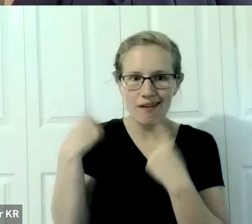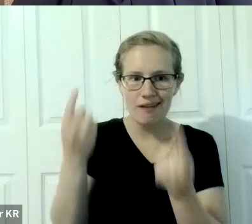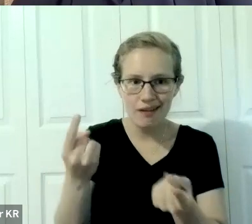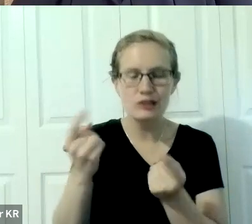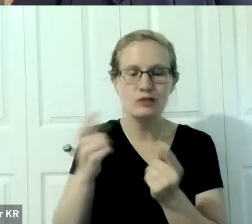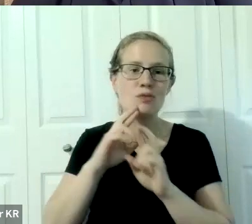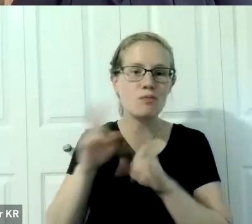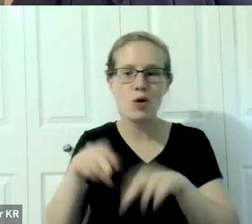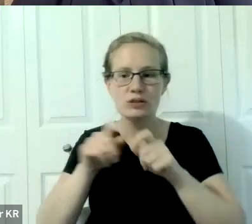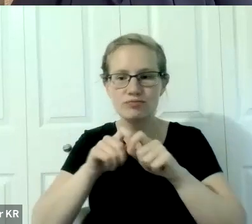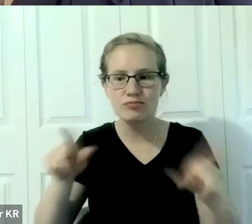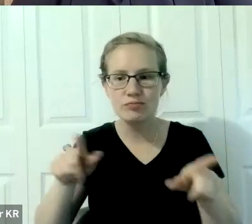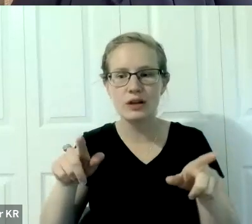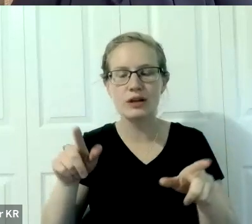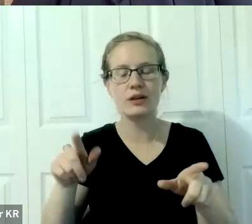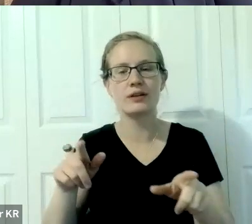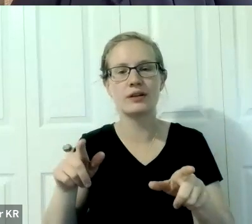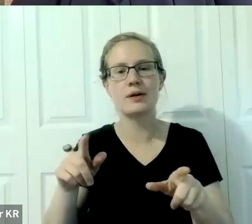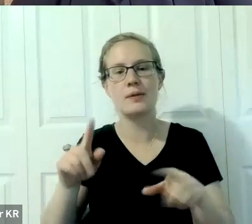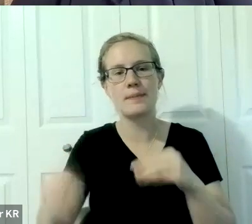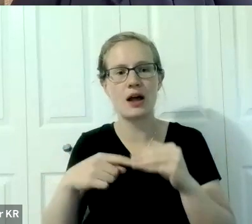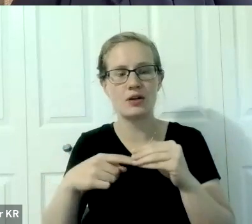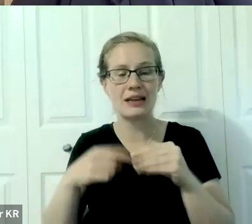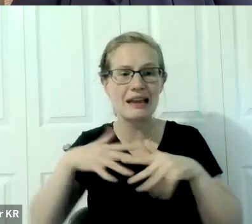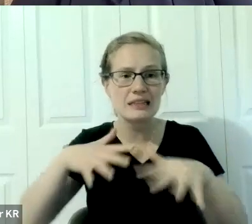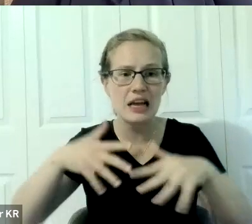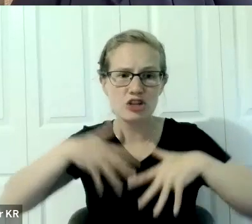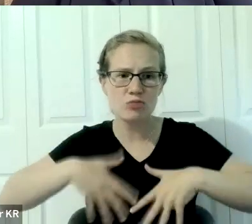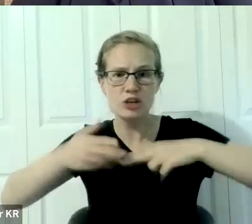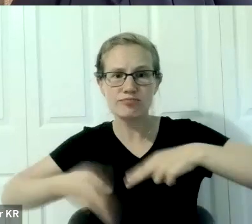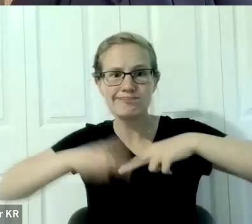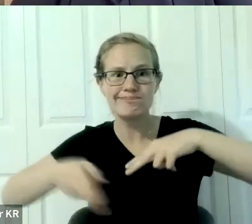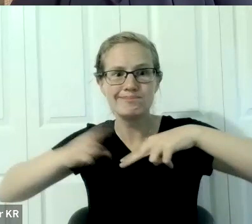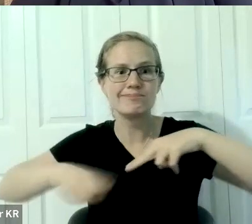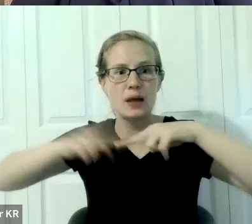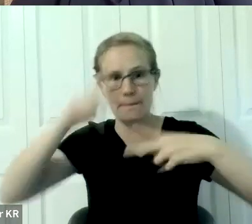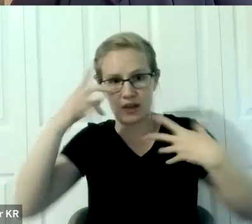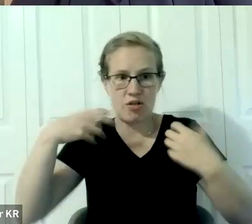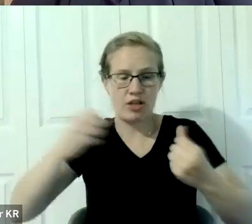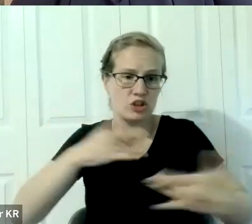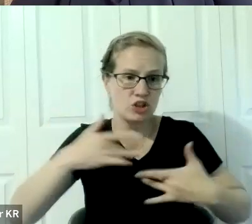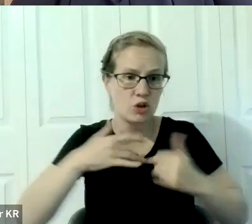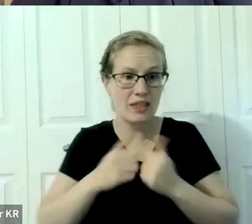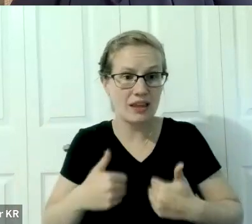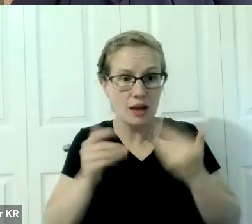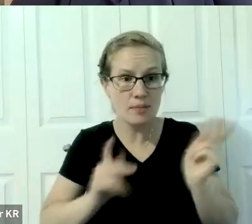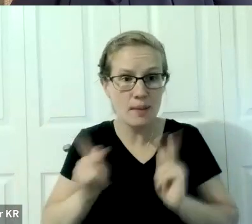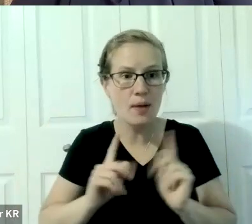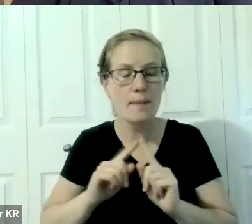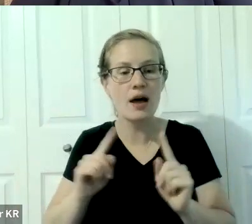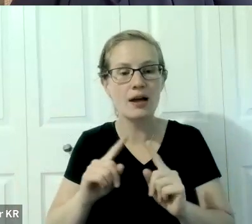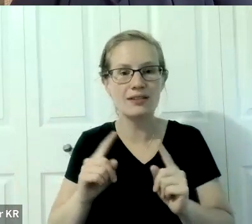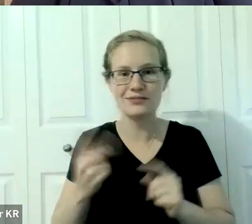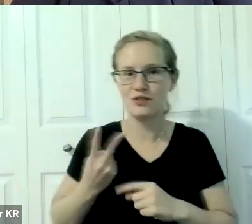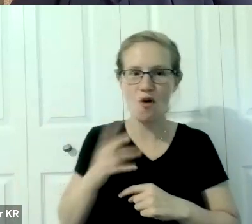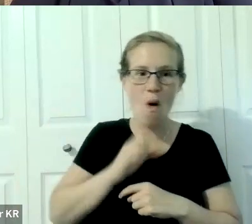coming out about the increase in anxiety and depression and mental health concerns with young people. But as you know, two old guys